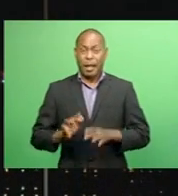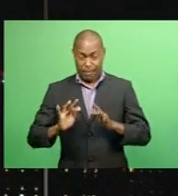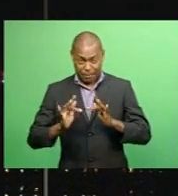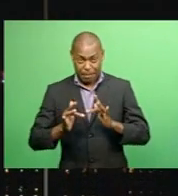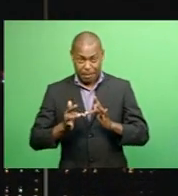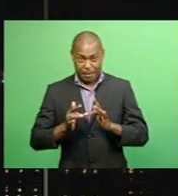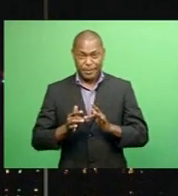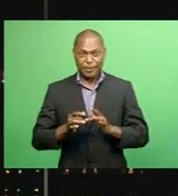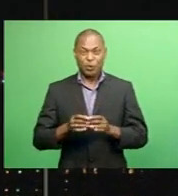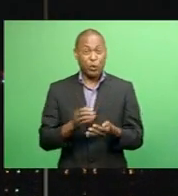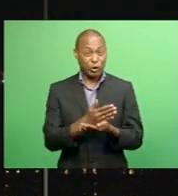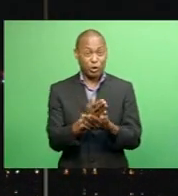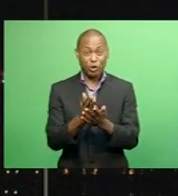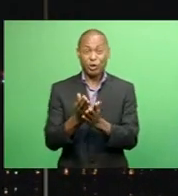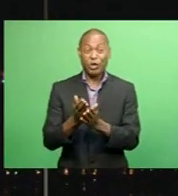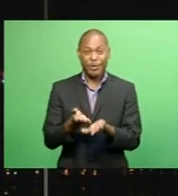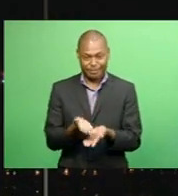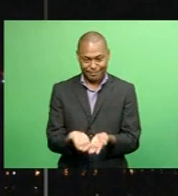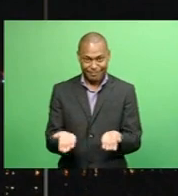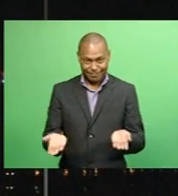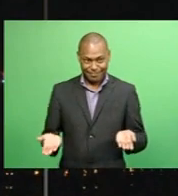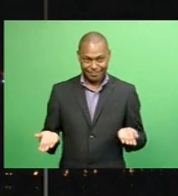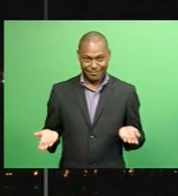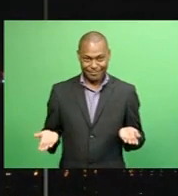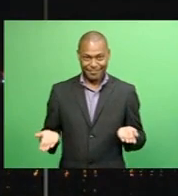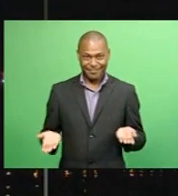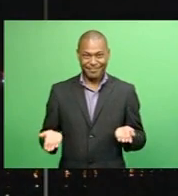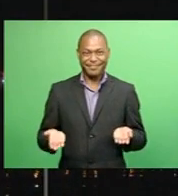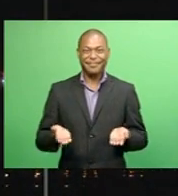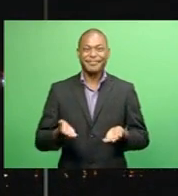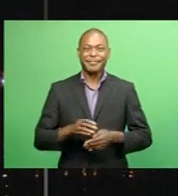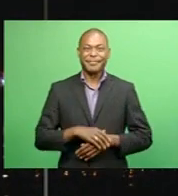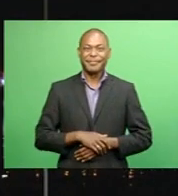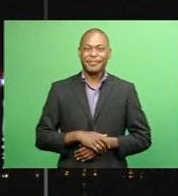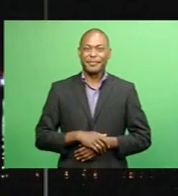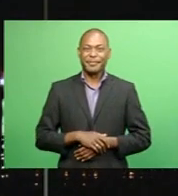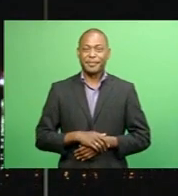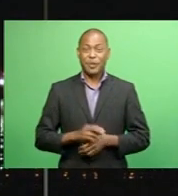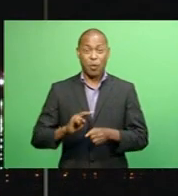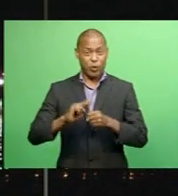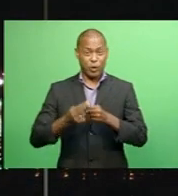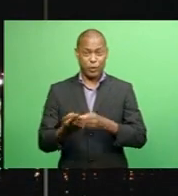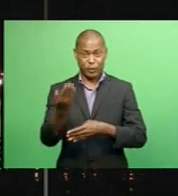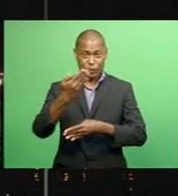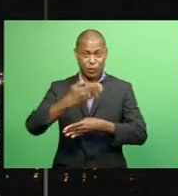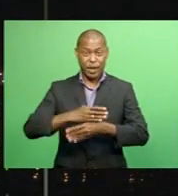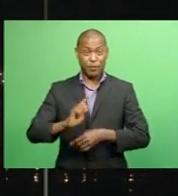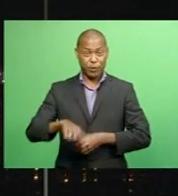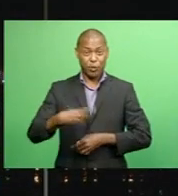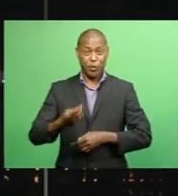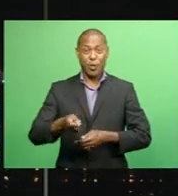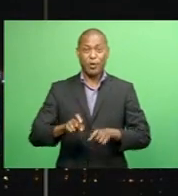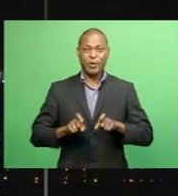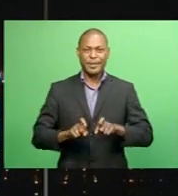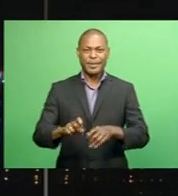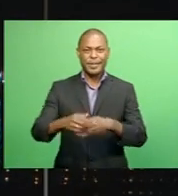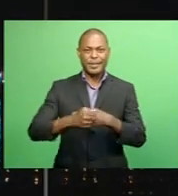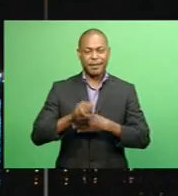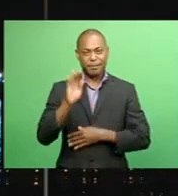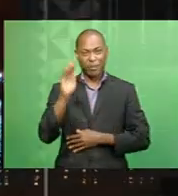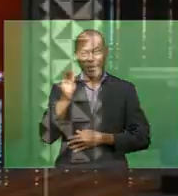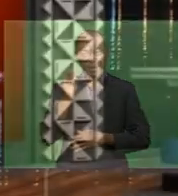fbcnews@fbc.com.fj or share it with us via our Facebook and Twitter accounts. That's your news for tonight. Until tomorrow, stay safe.